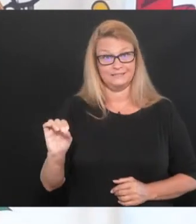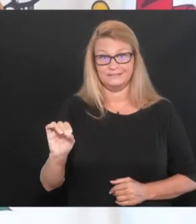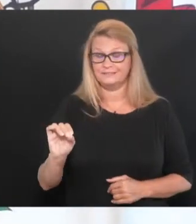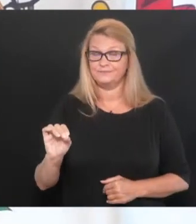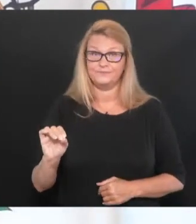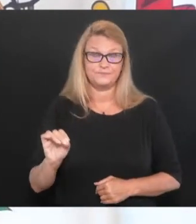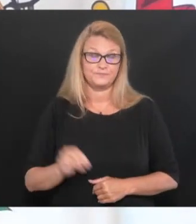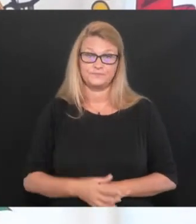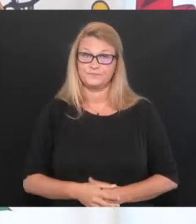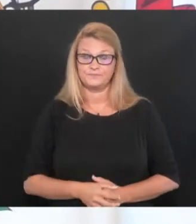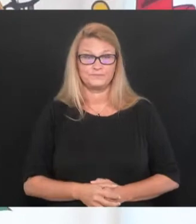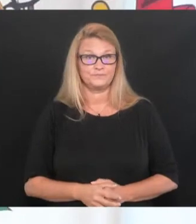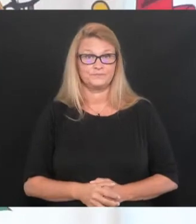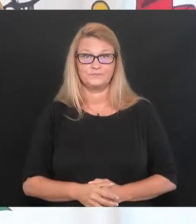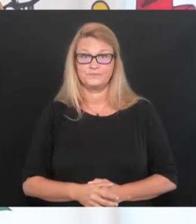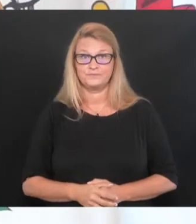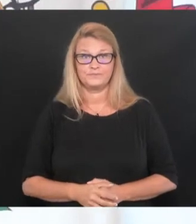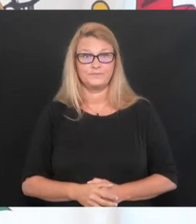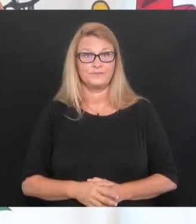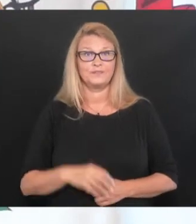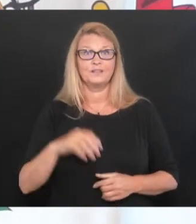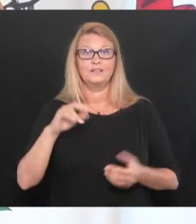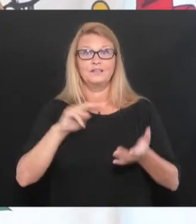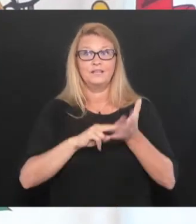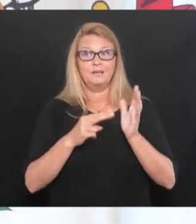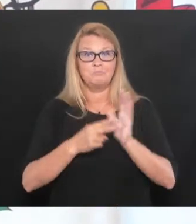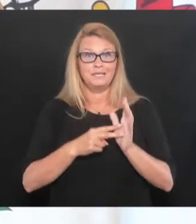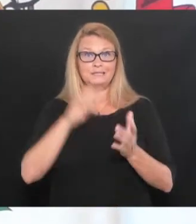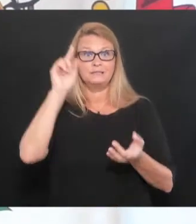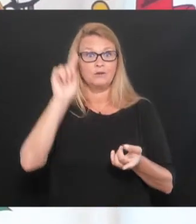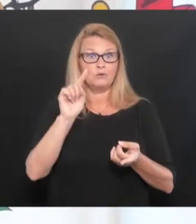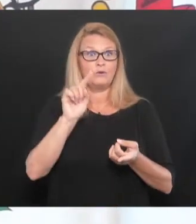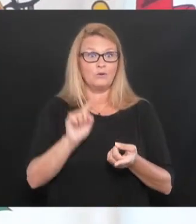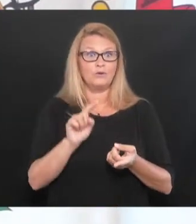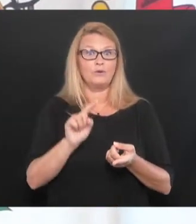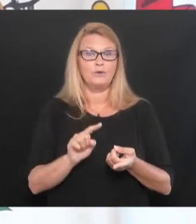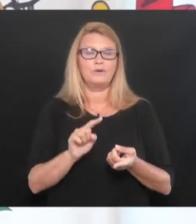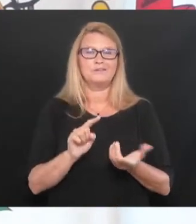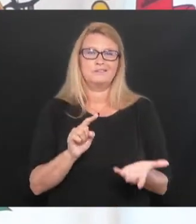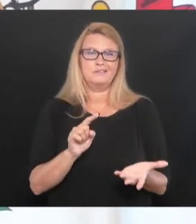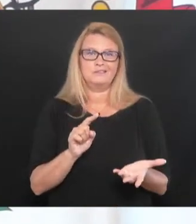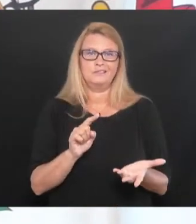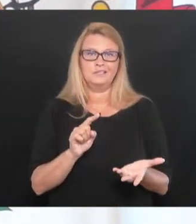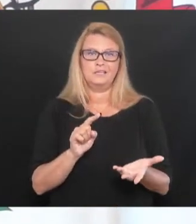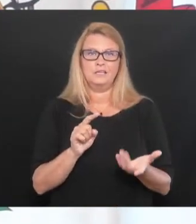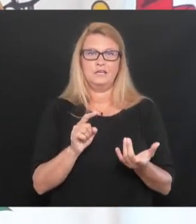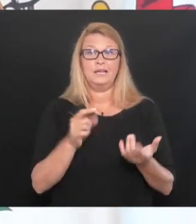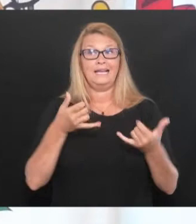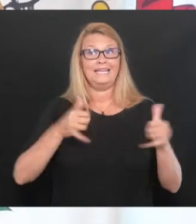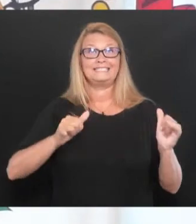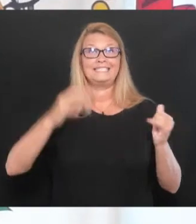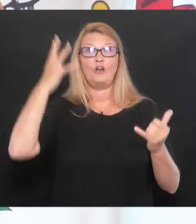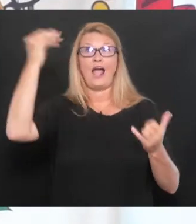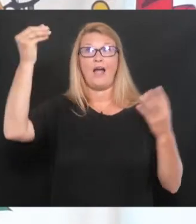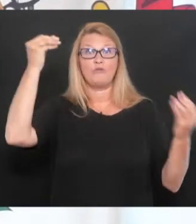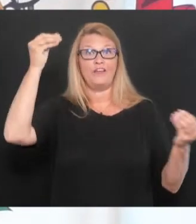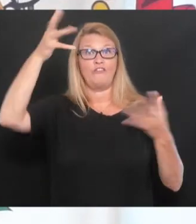or 1,400 to 500 or 700 times as much is floating around out